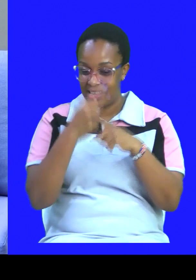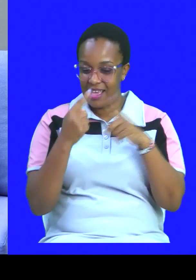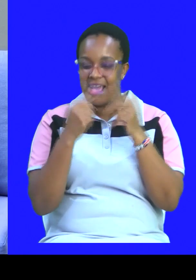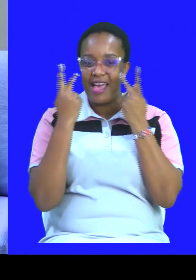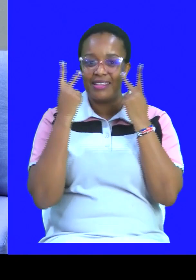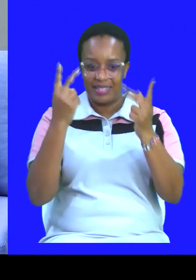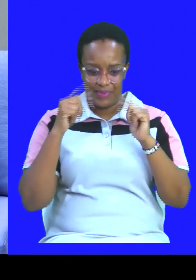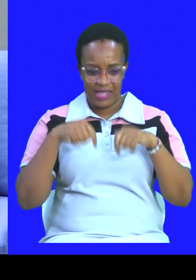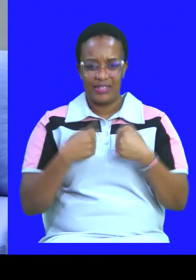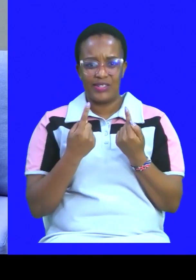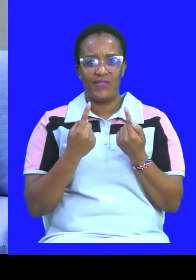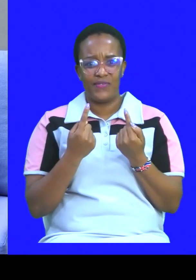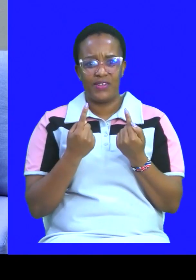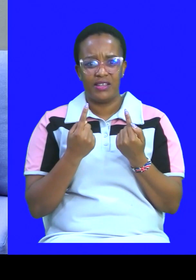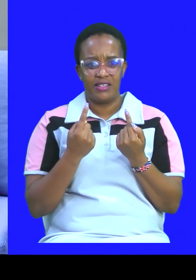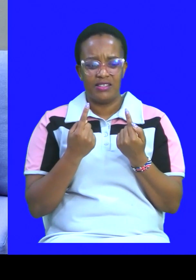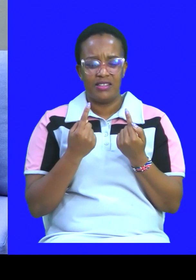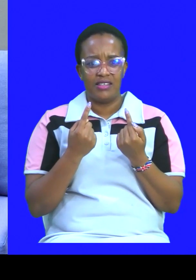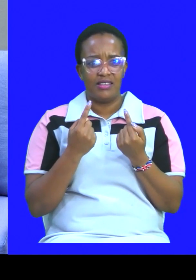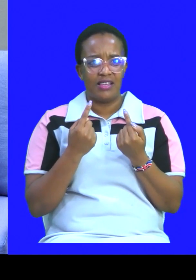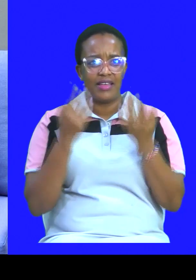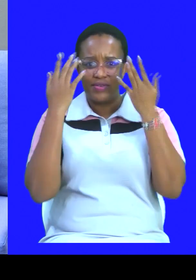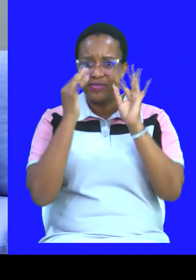like, you have ever heard of this